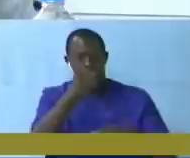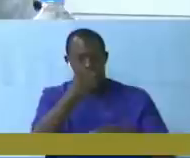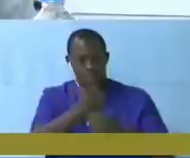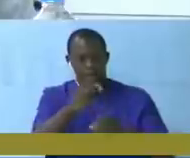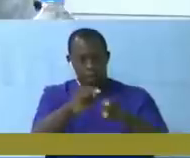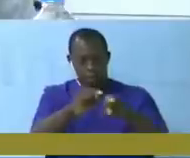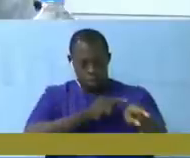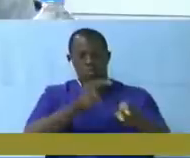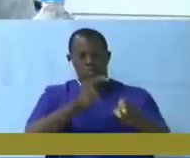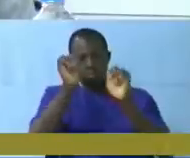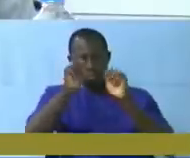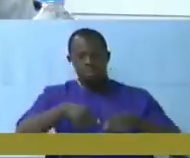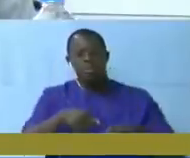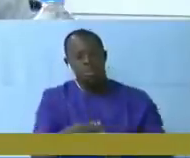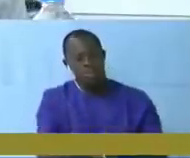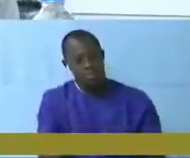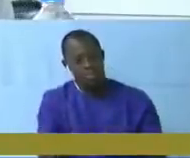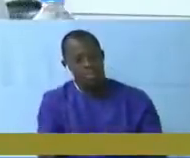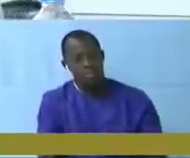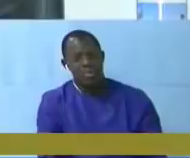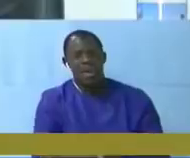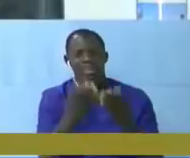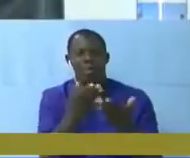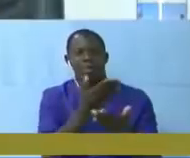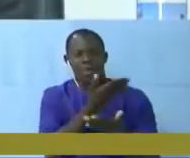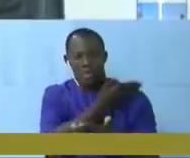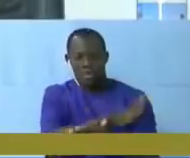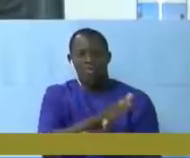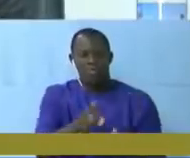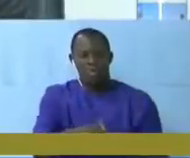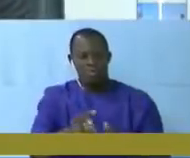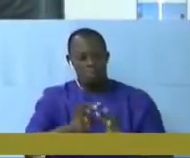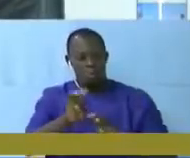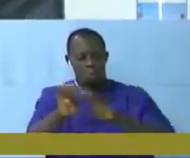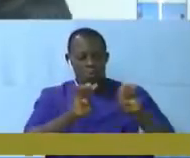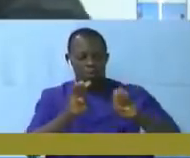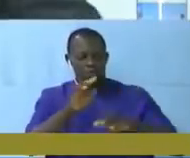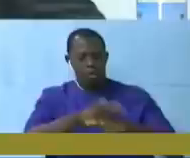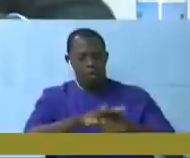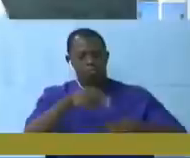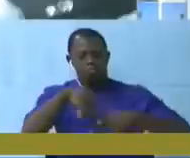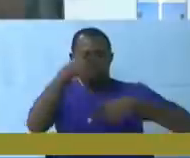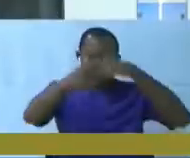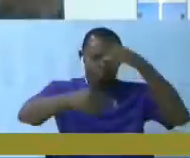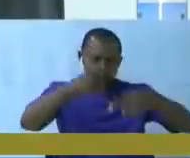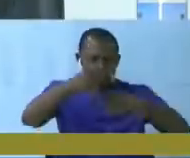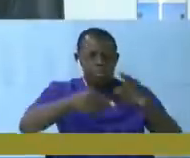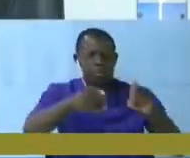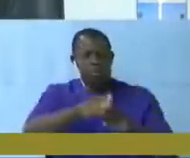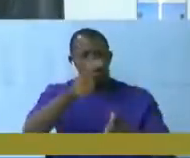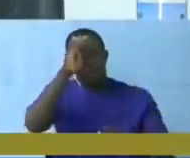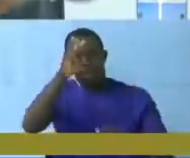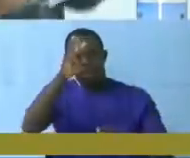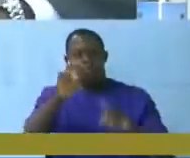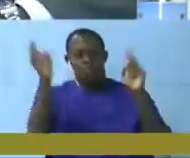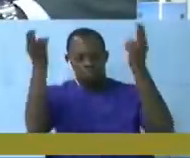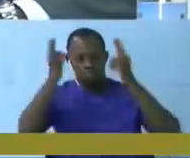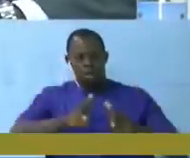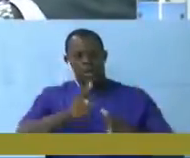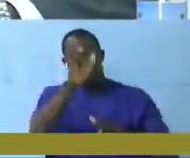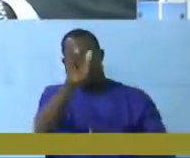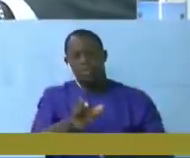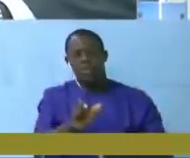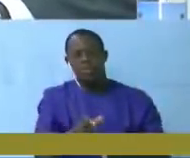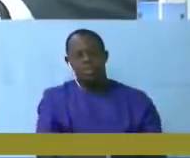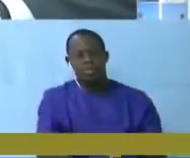lolu. So we leave it at that and then we move on. That's right. Thank you, Council and Commissioners.